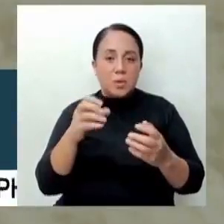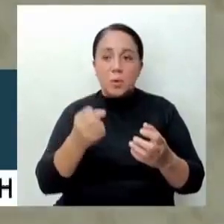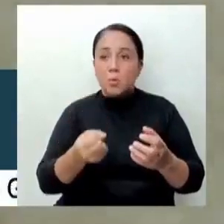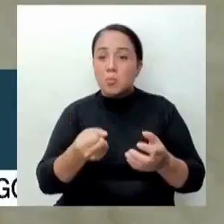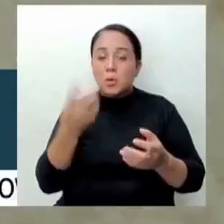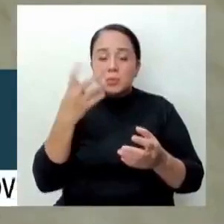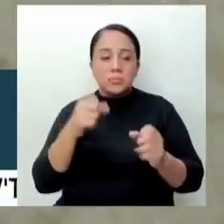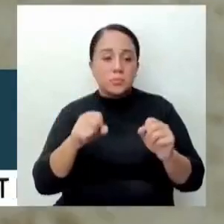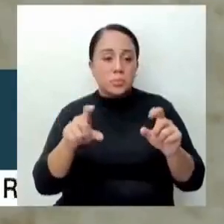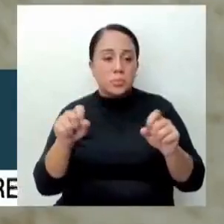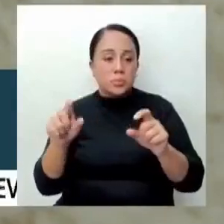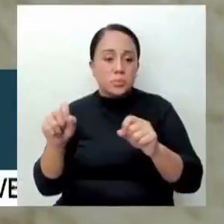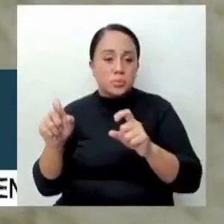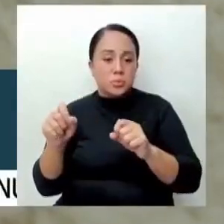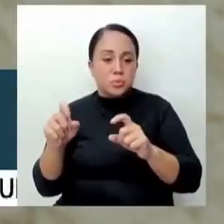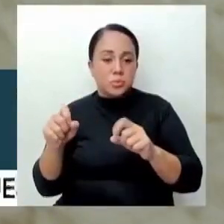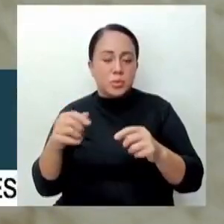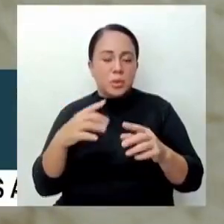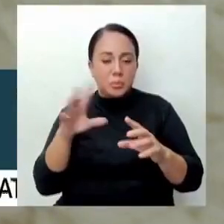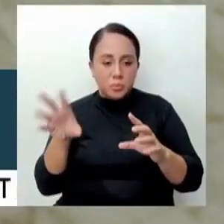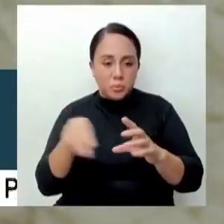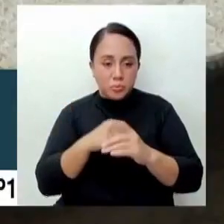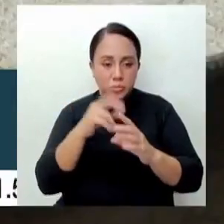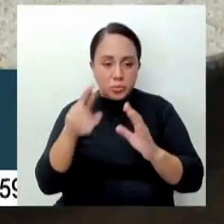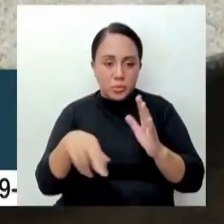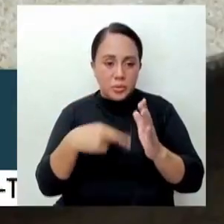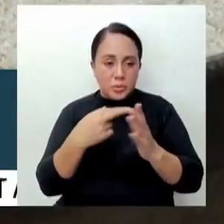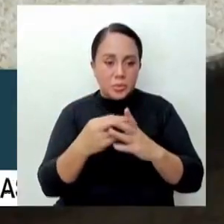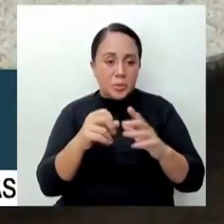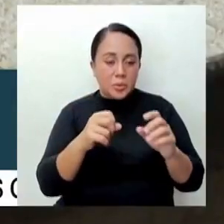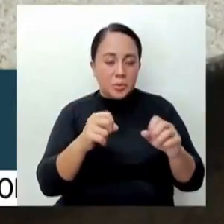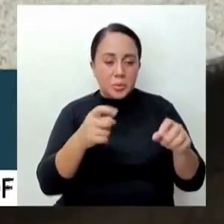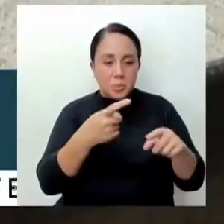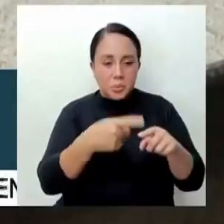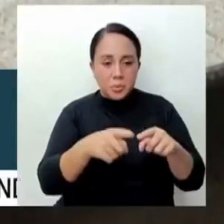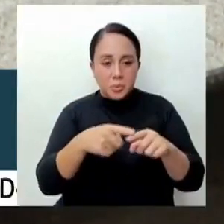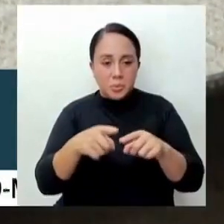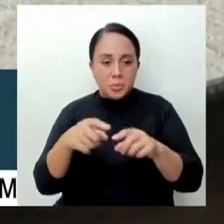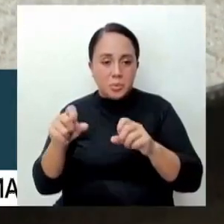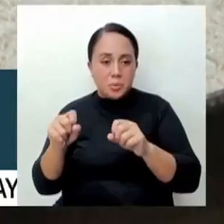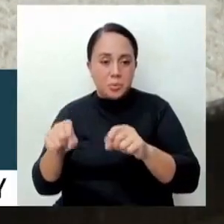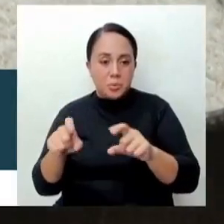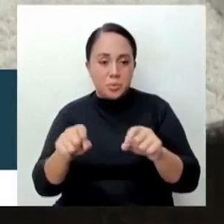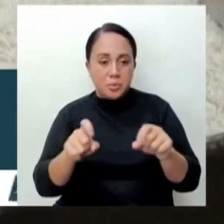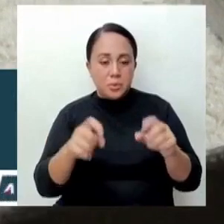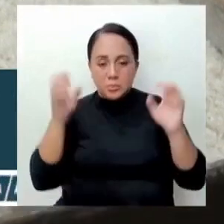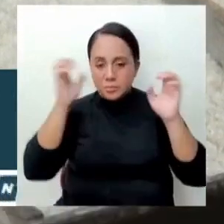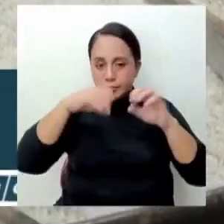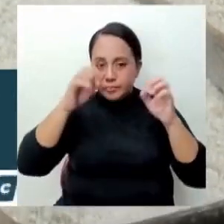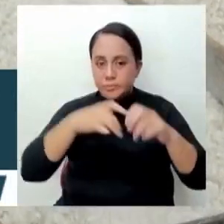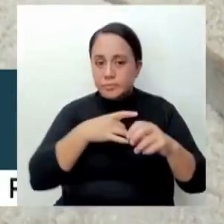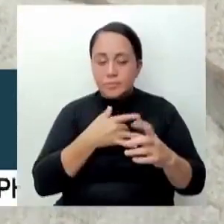also come into play for retail rice prices as the rest of Asia is also expected to feel the